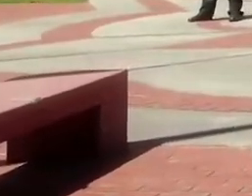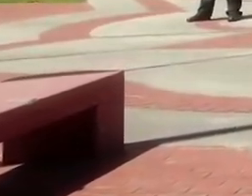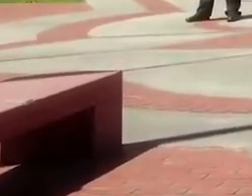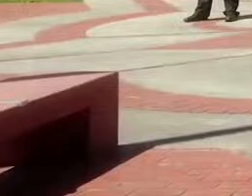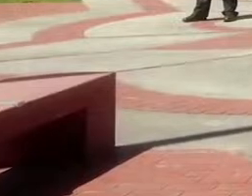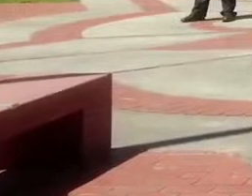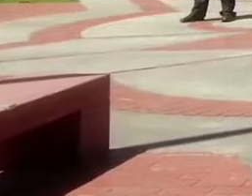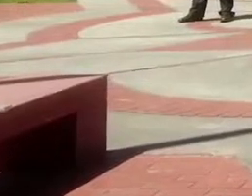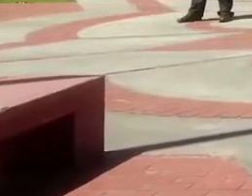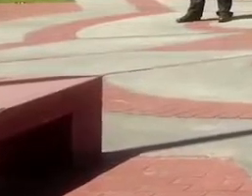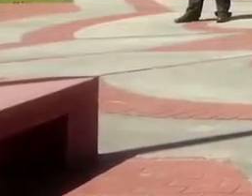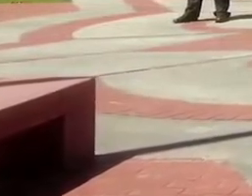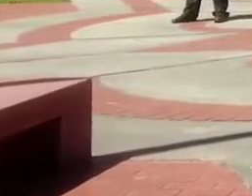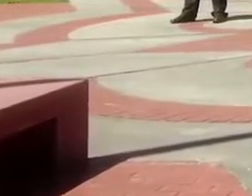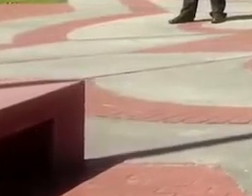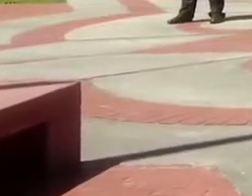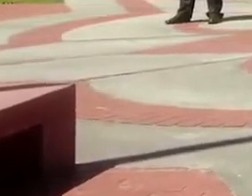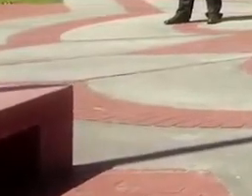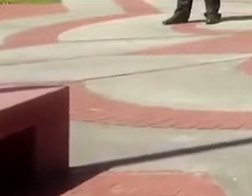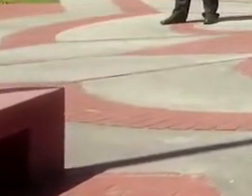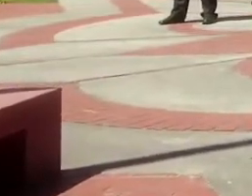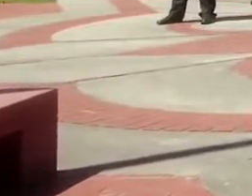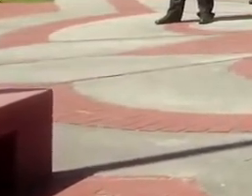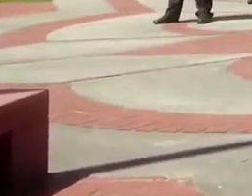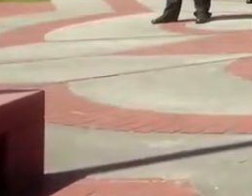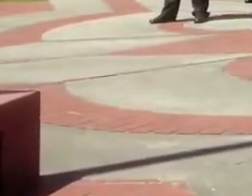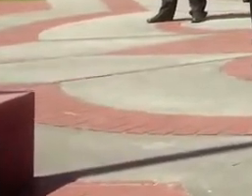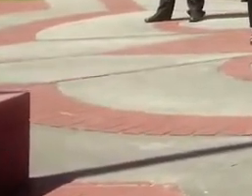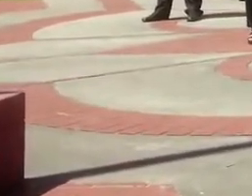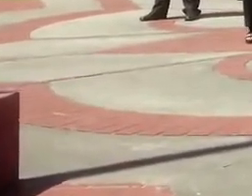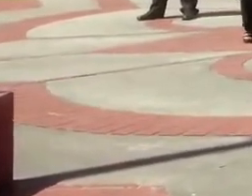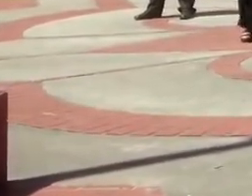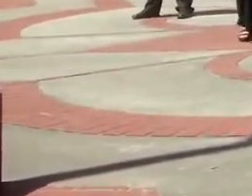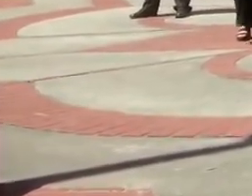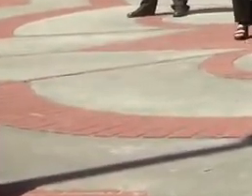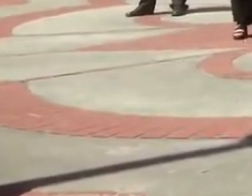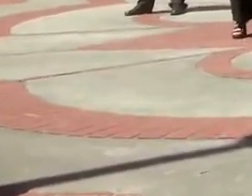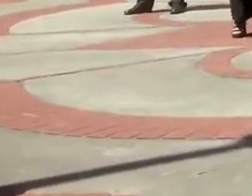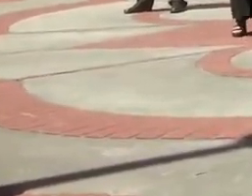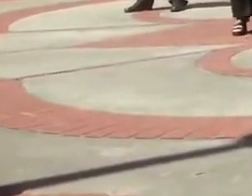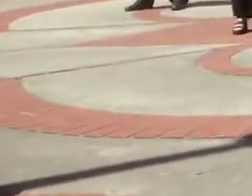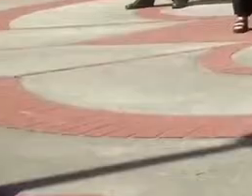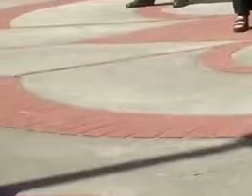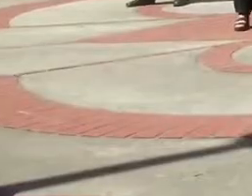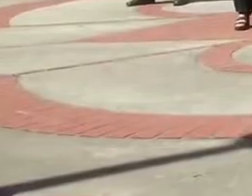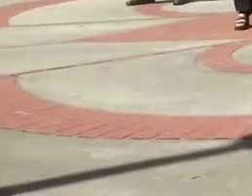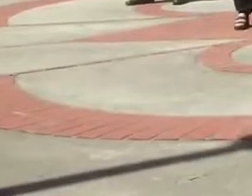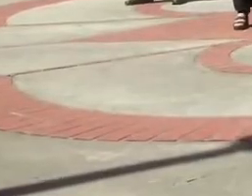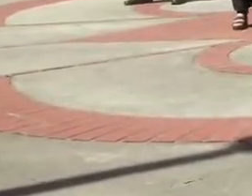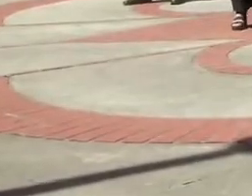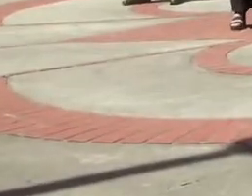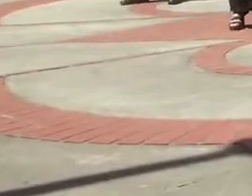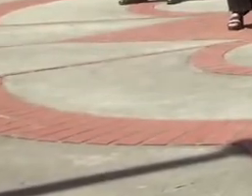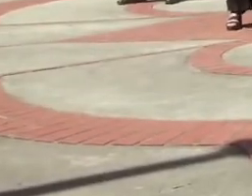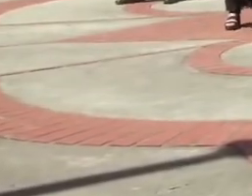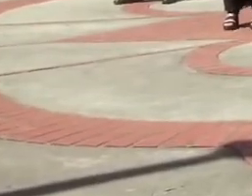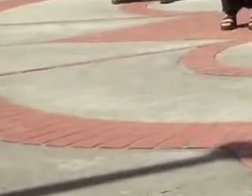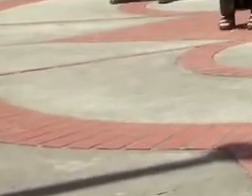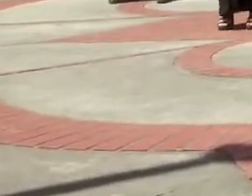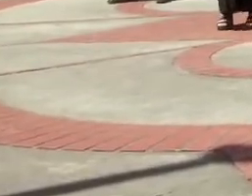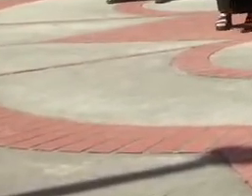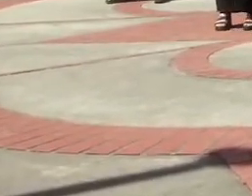hair, alma mater, sons and daughters ever will be